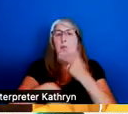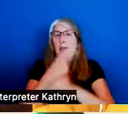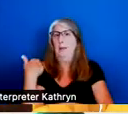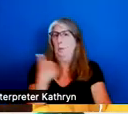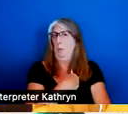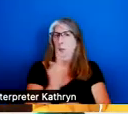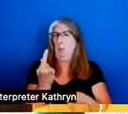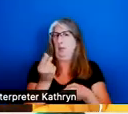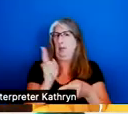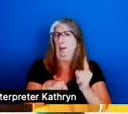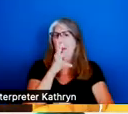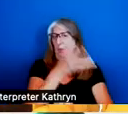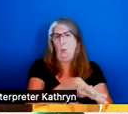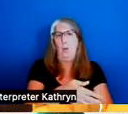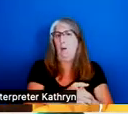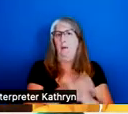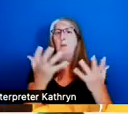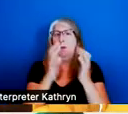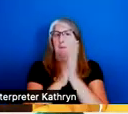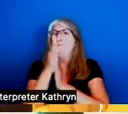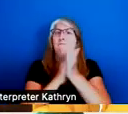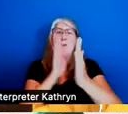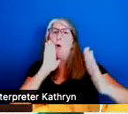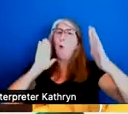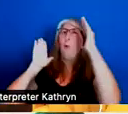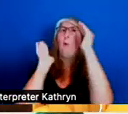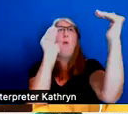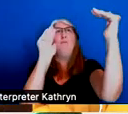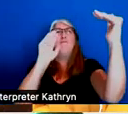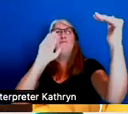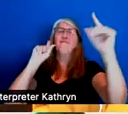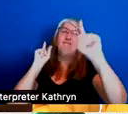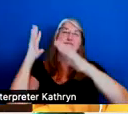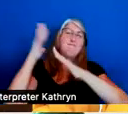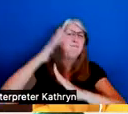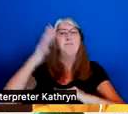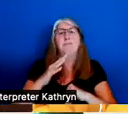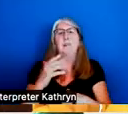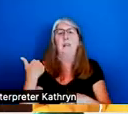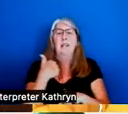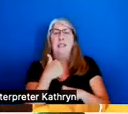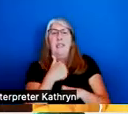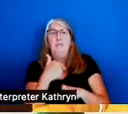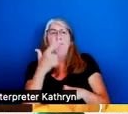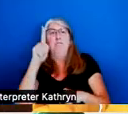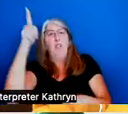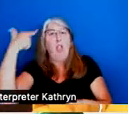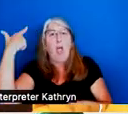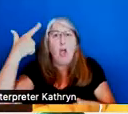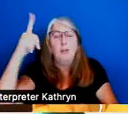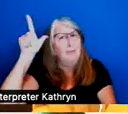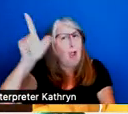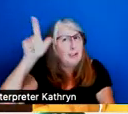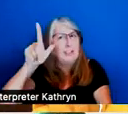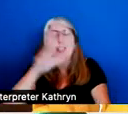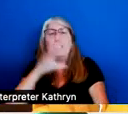cannot ignore, a hope undeterred by logic and unrestrained